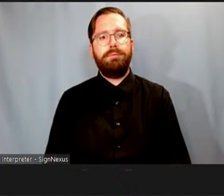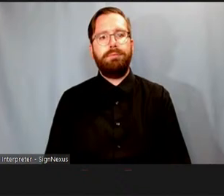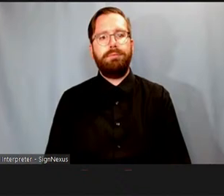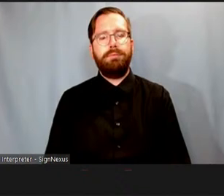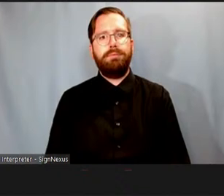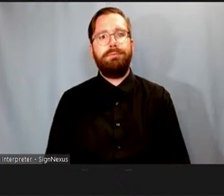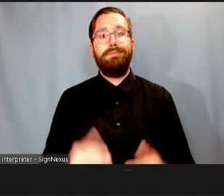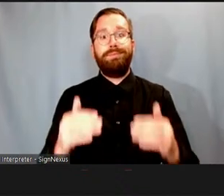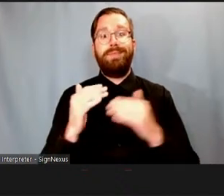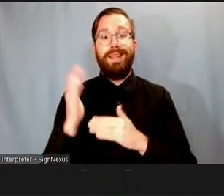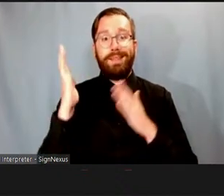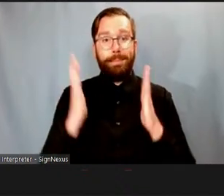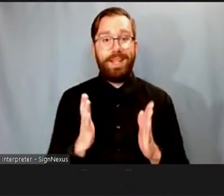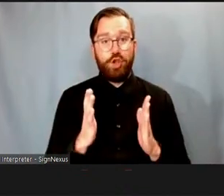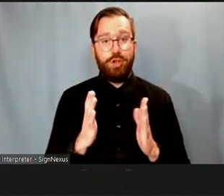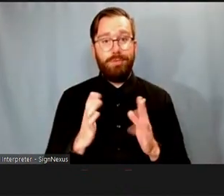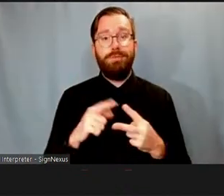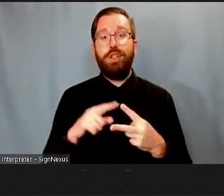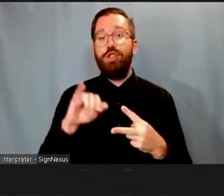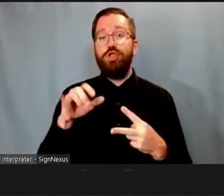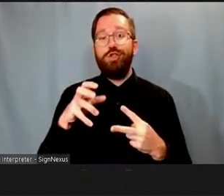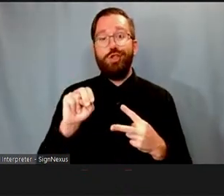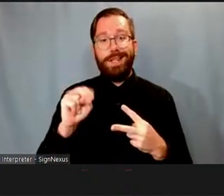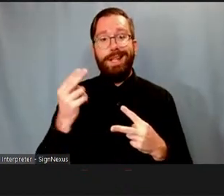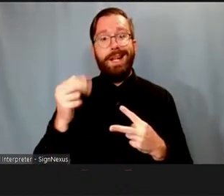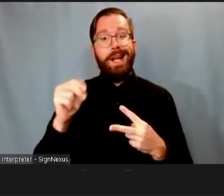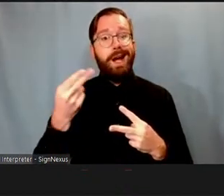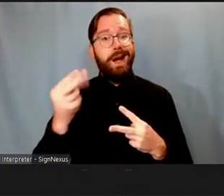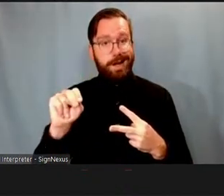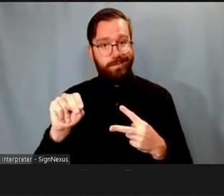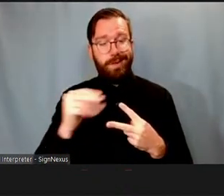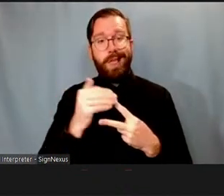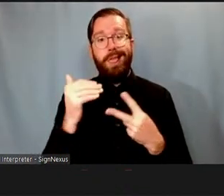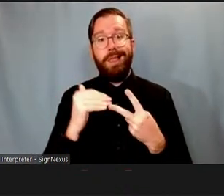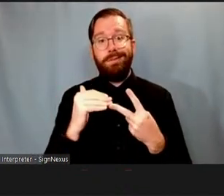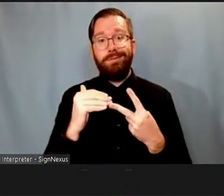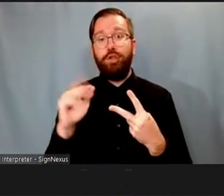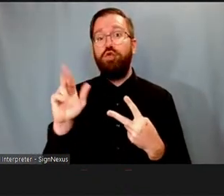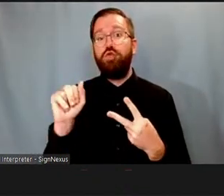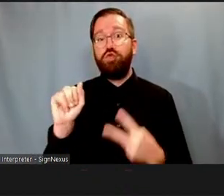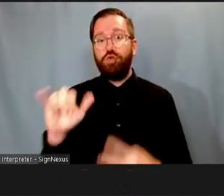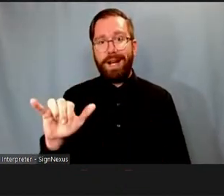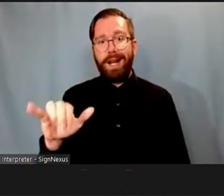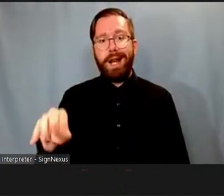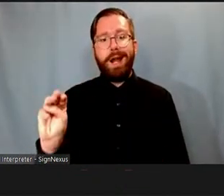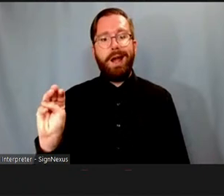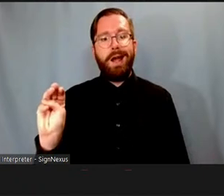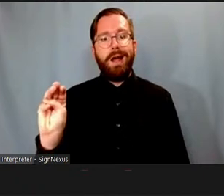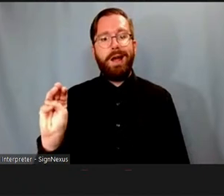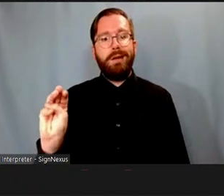our next speaker is jean han followed by ray m